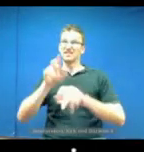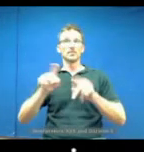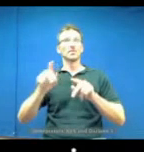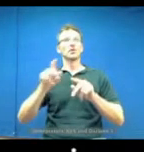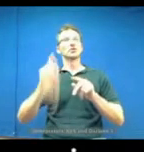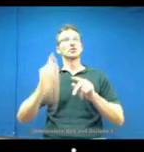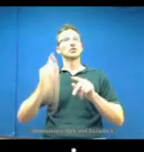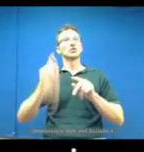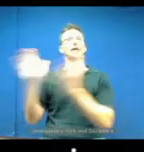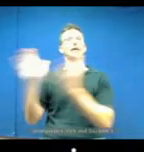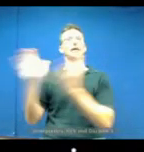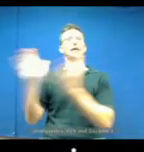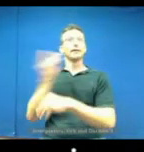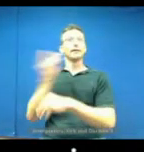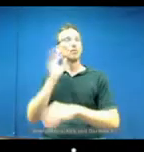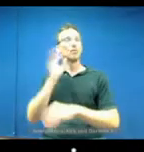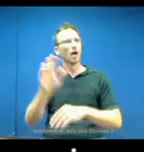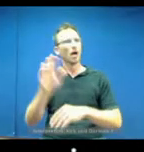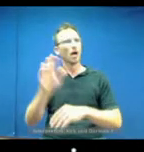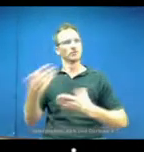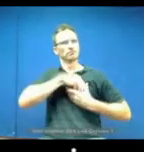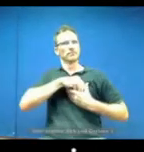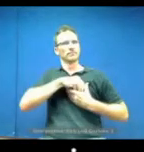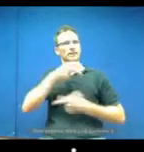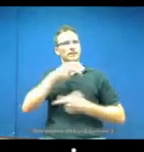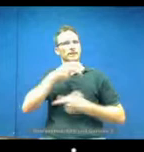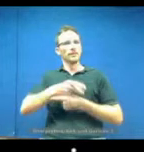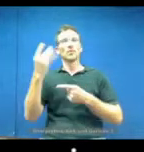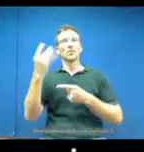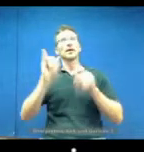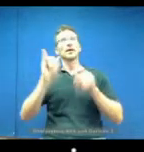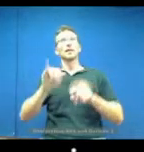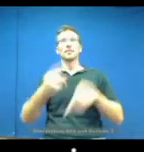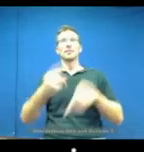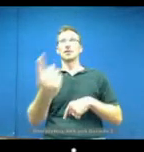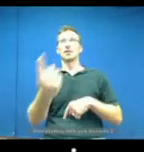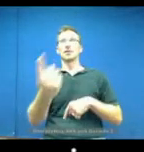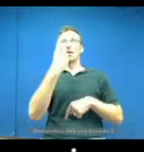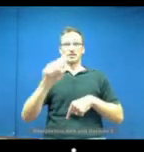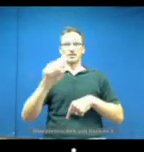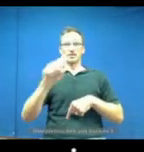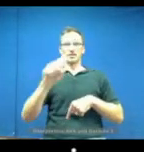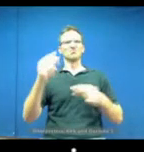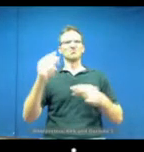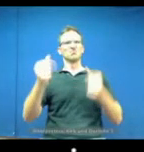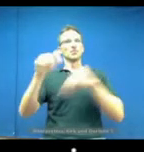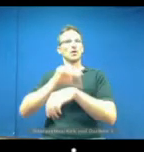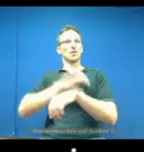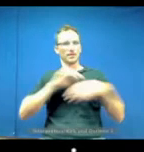you're going to run into this person, and may need to call the police and show them that you have a valid order.